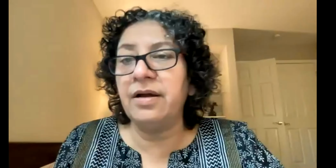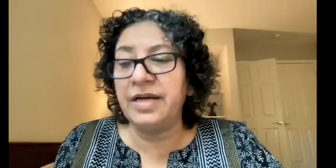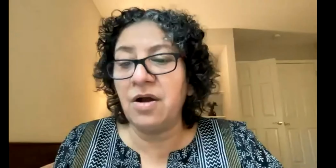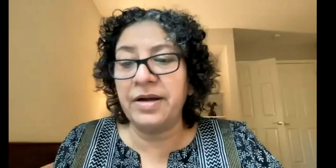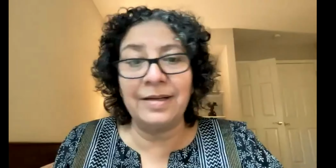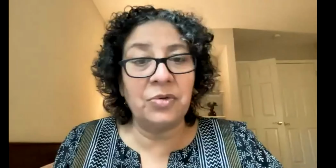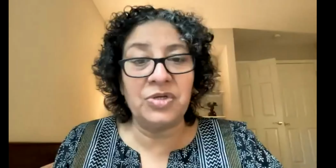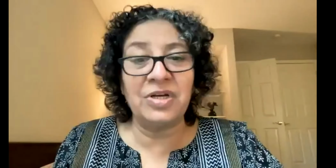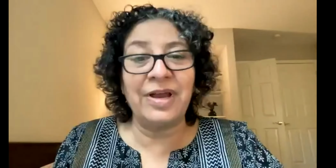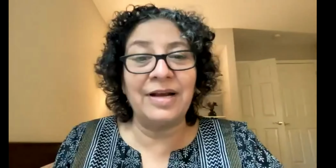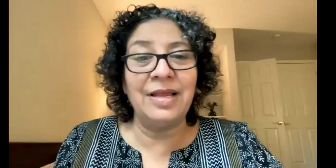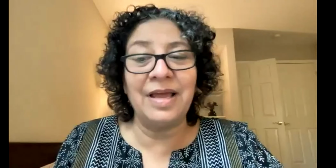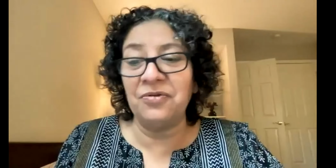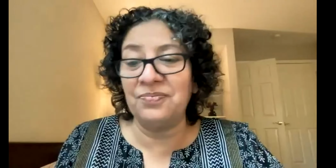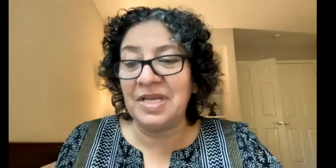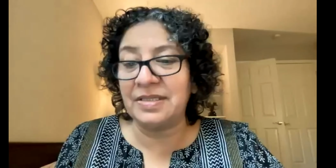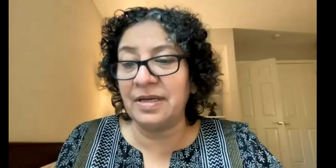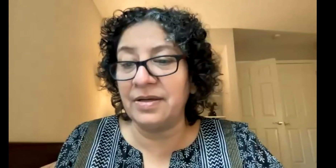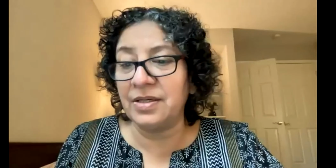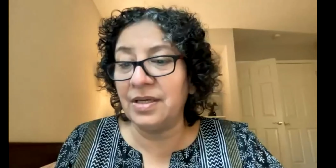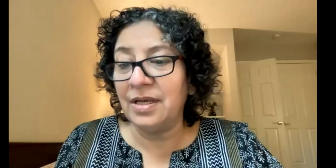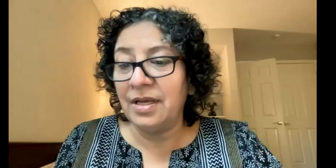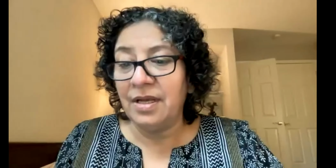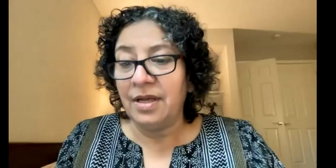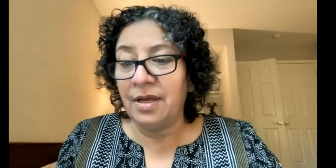I did not get the question correctly. Can you please